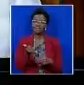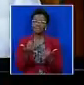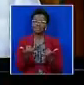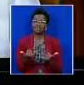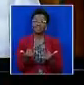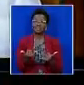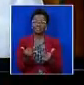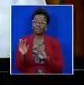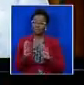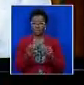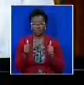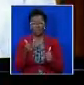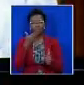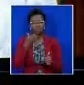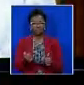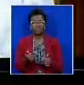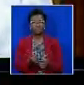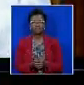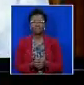Honourable members, please go ahead, honourable member.